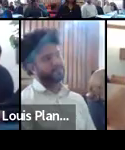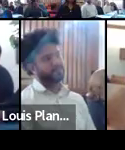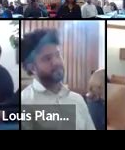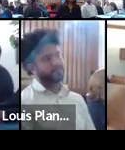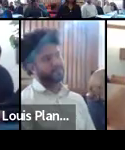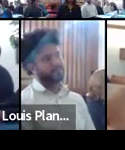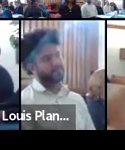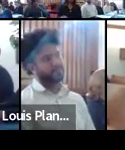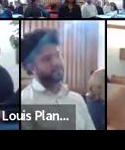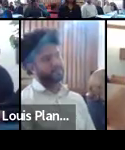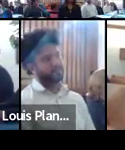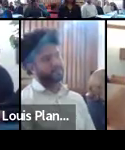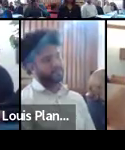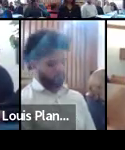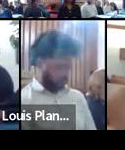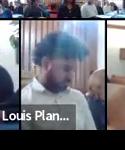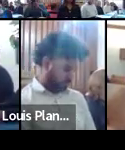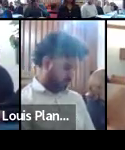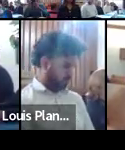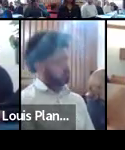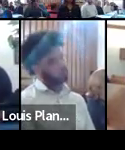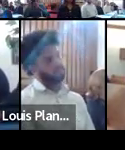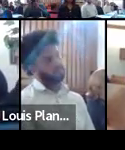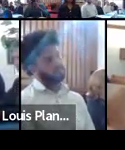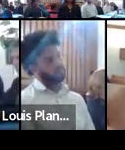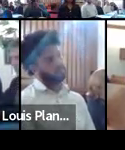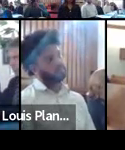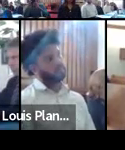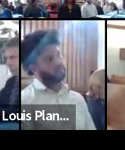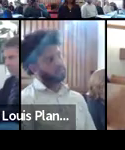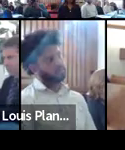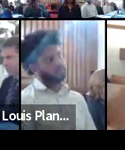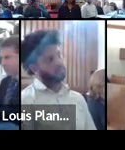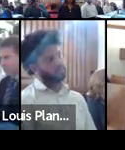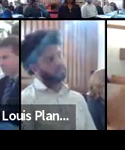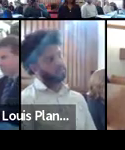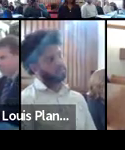While we moving forward in this community is a lot of things,